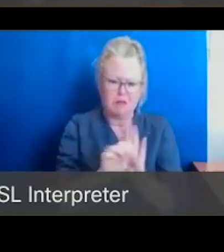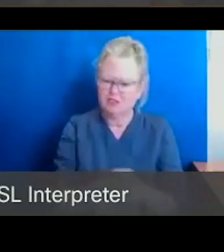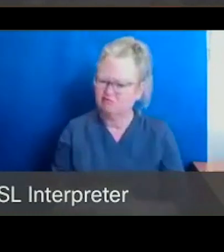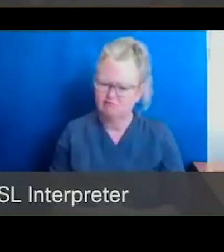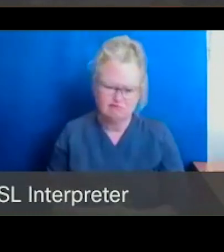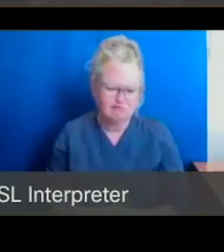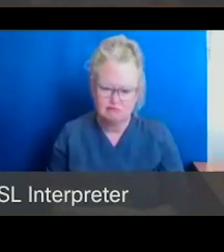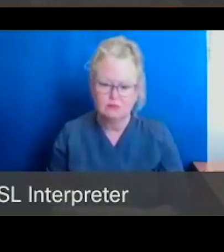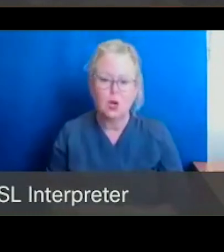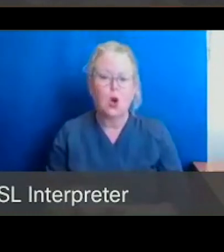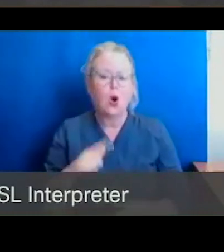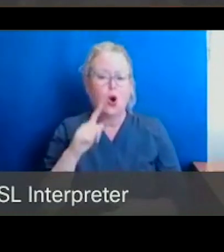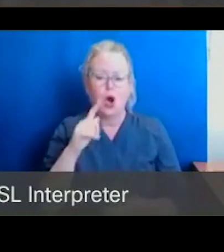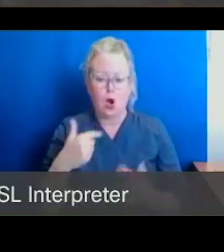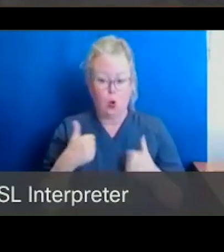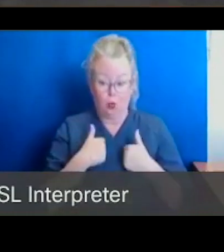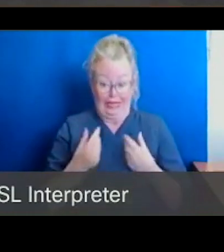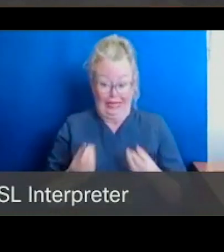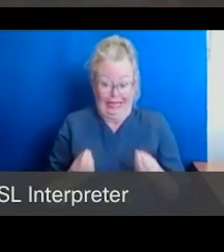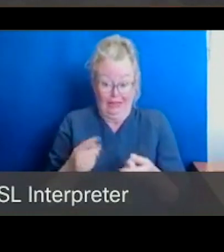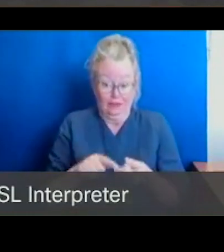a colleague.